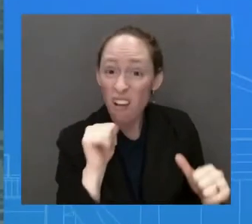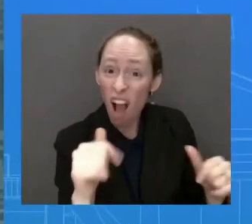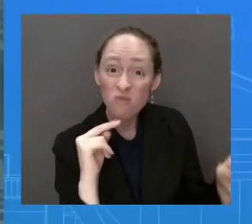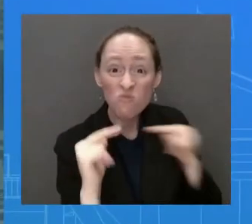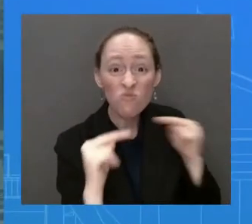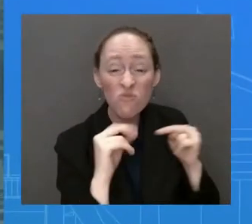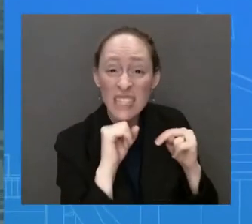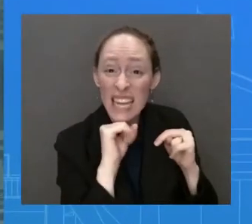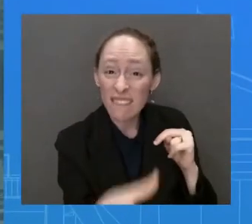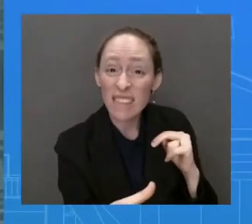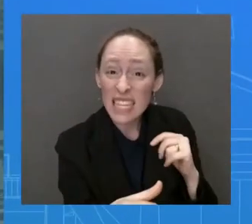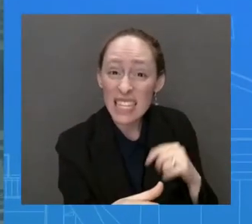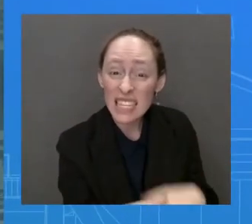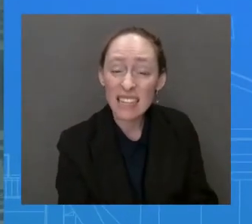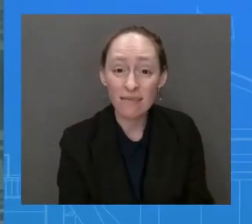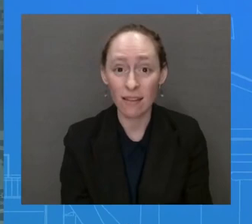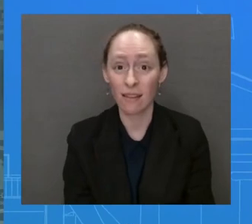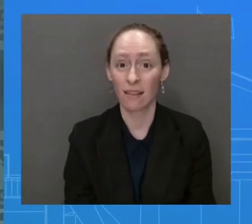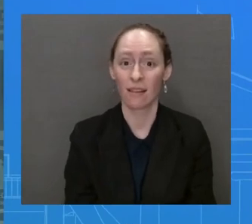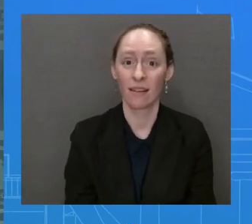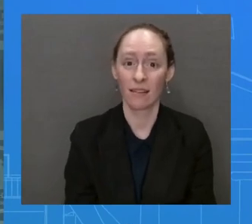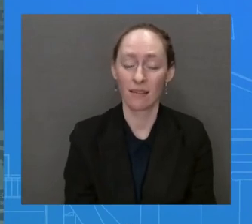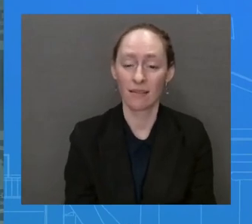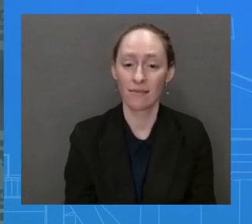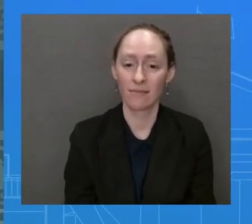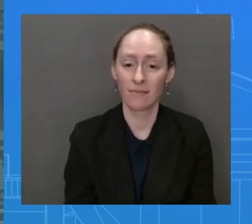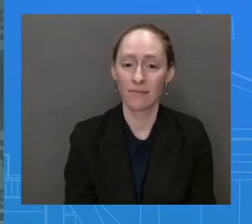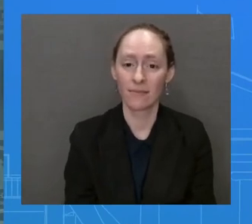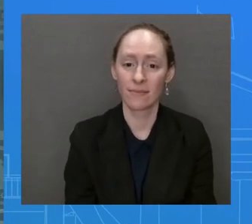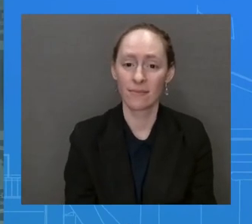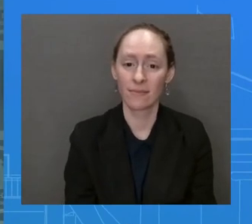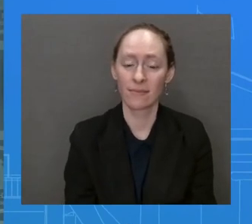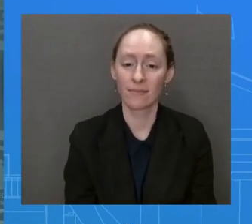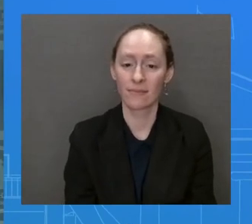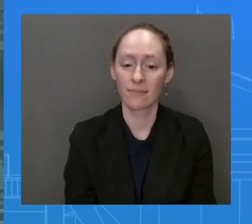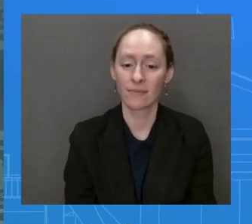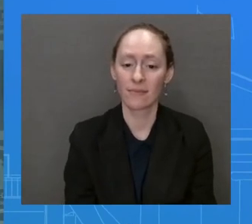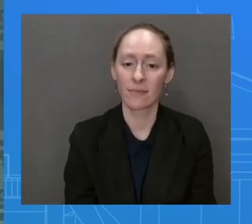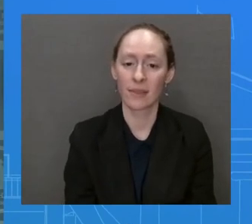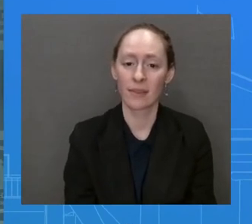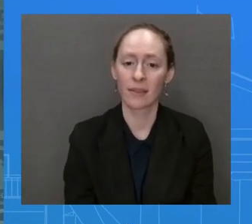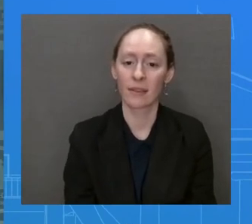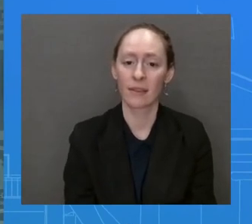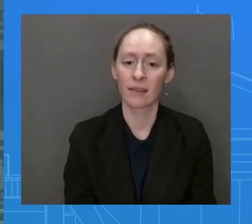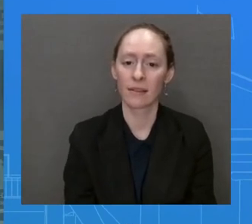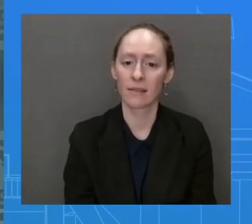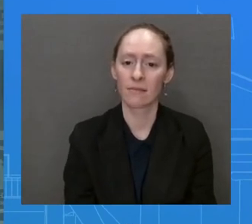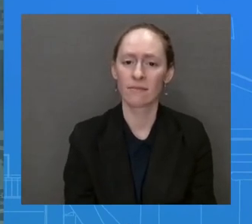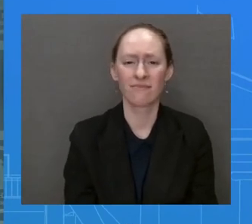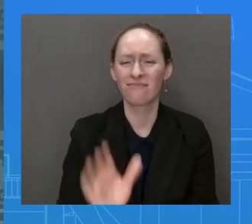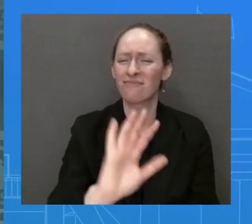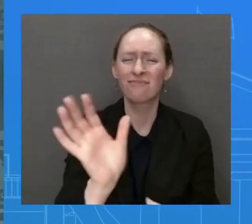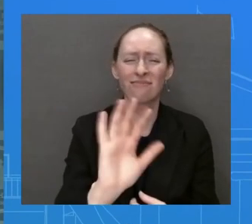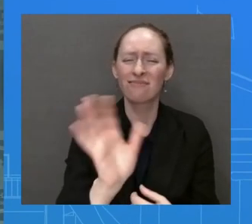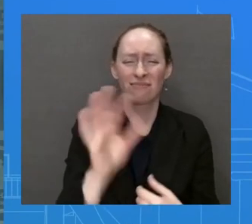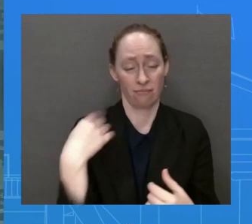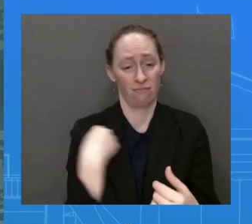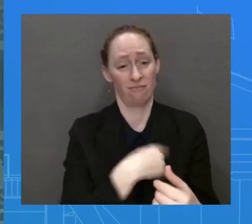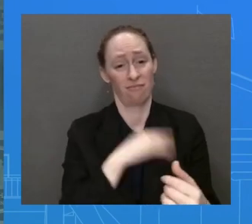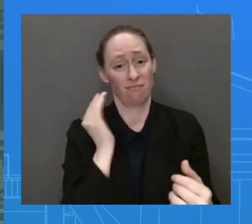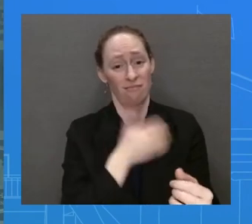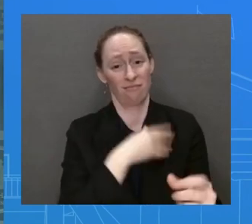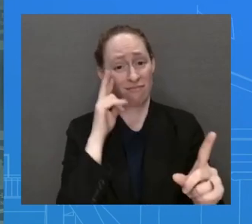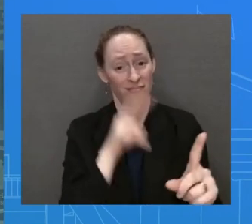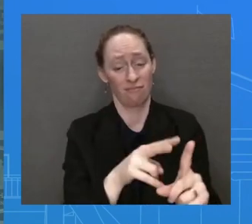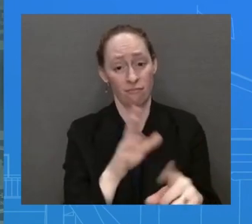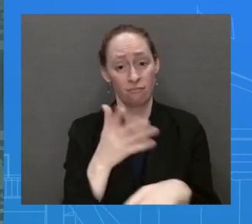that this should be done without conditions. In the past, we have seen this. We have seen both Republicans